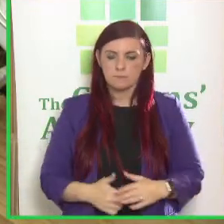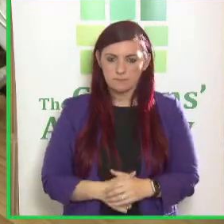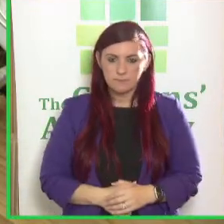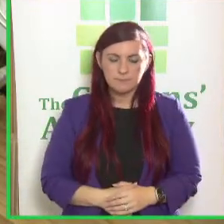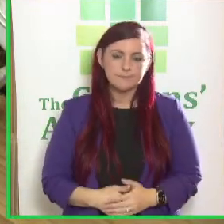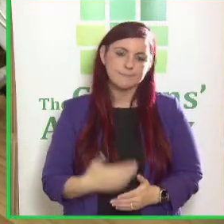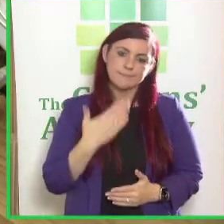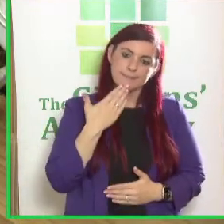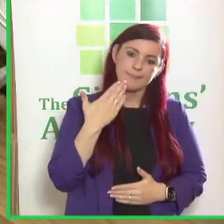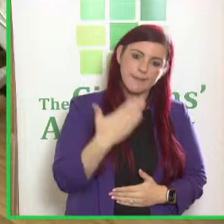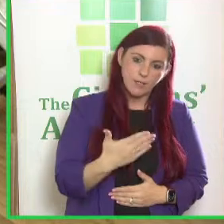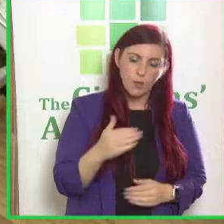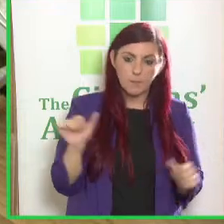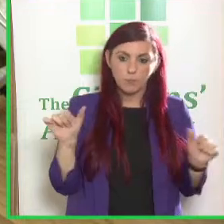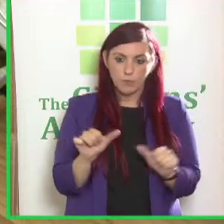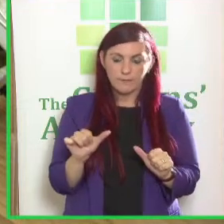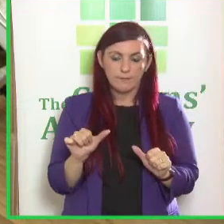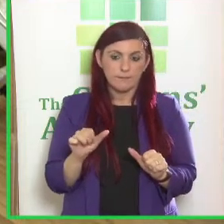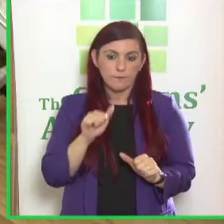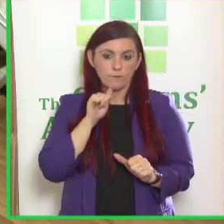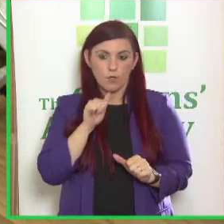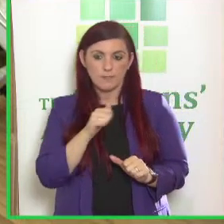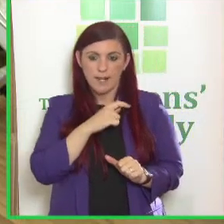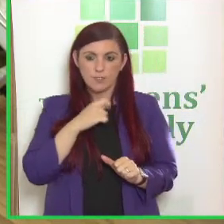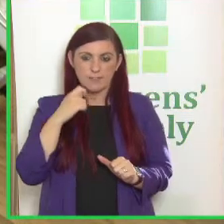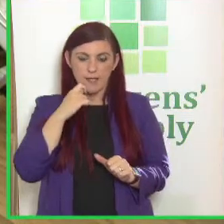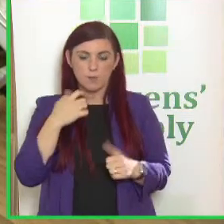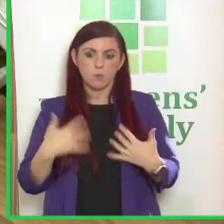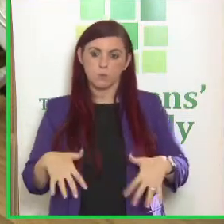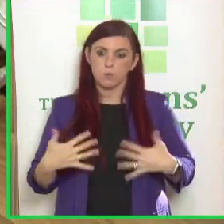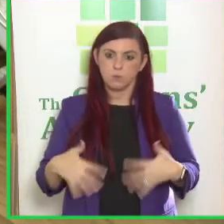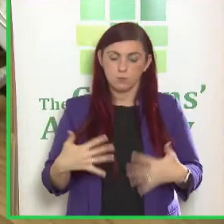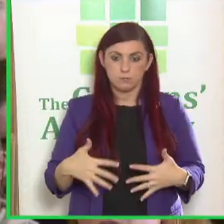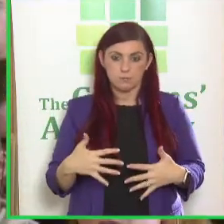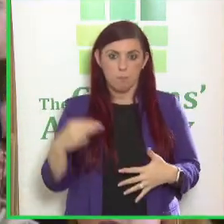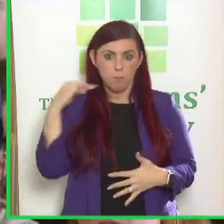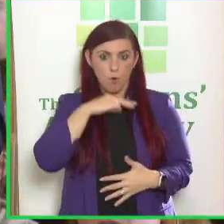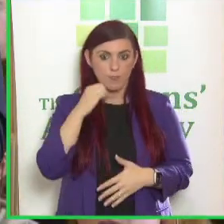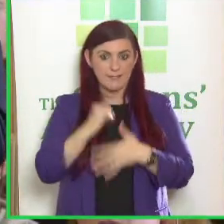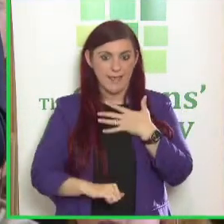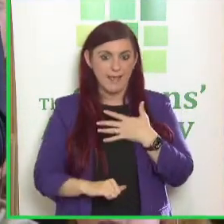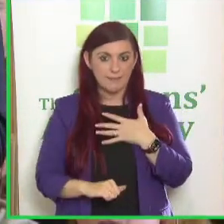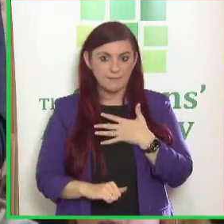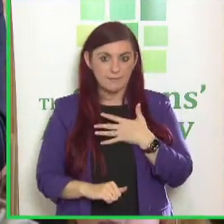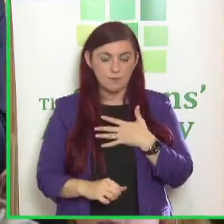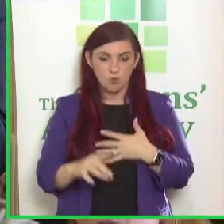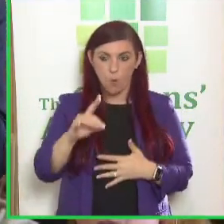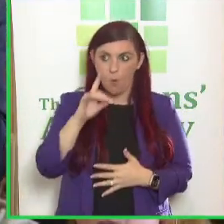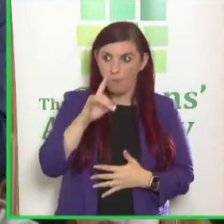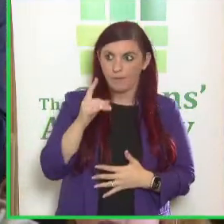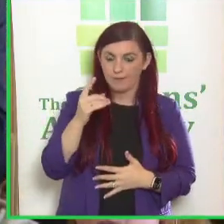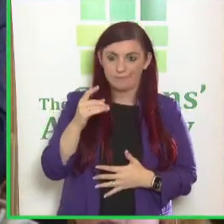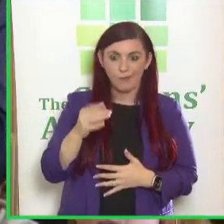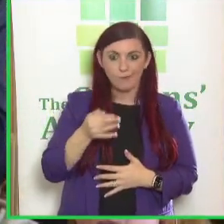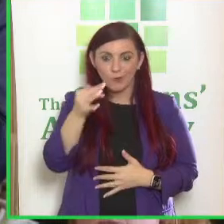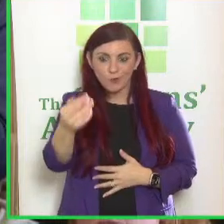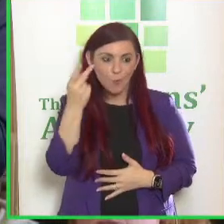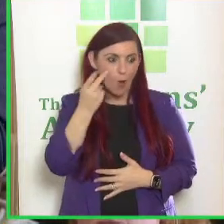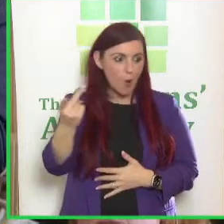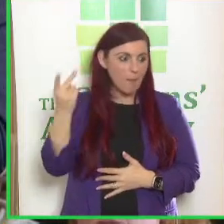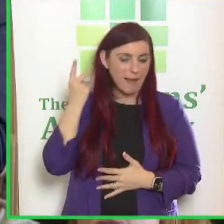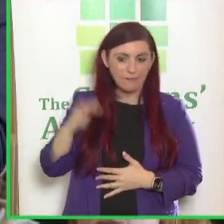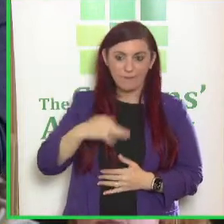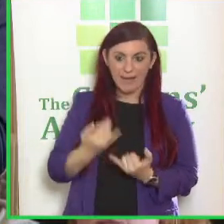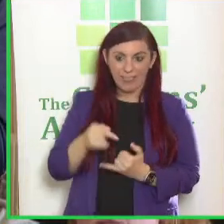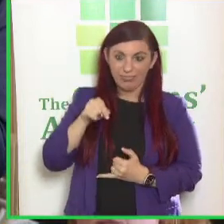Thank you. I'll be very brief. And just first of all to say this feels like a very historic day. So, hopefully we can look back in years to come and say this was the moment that things began